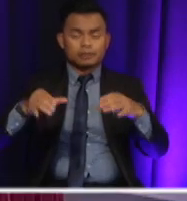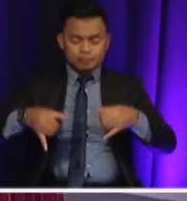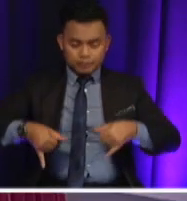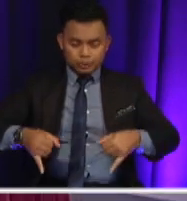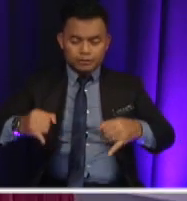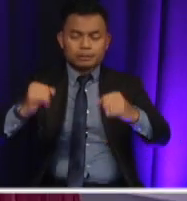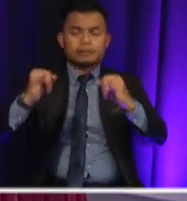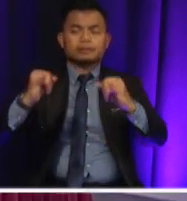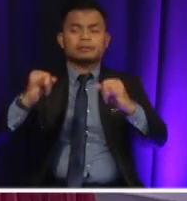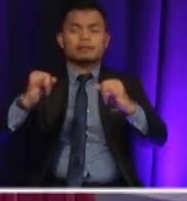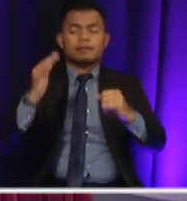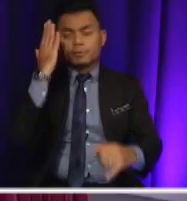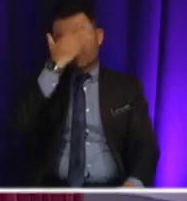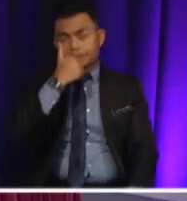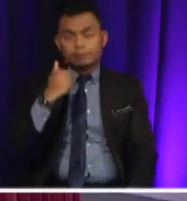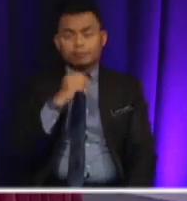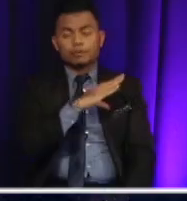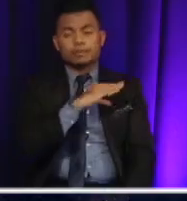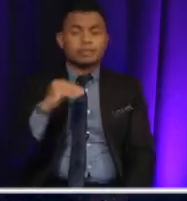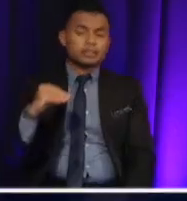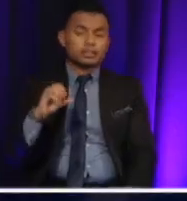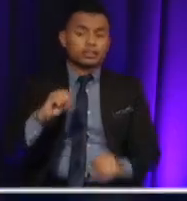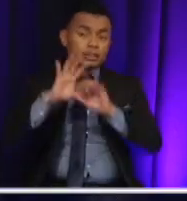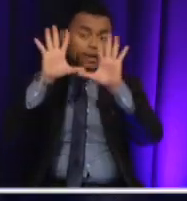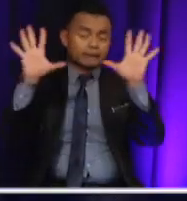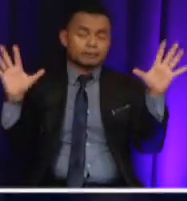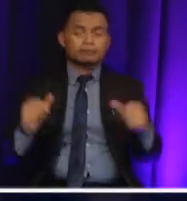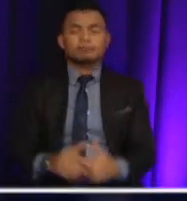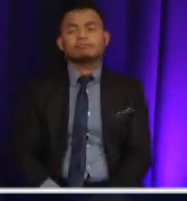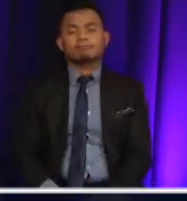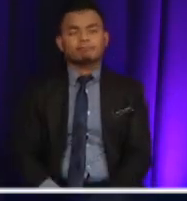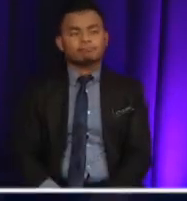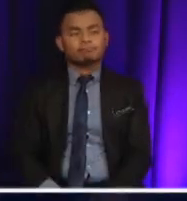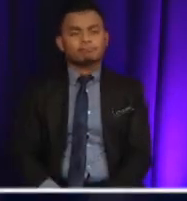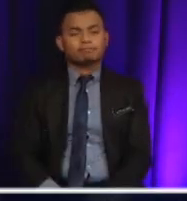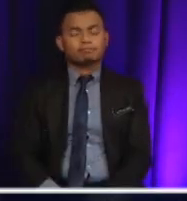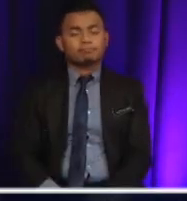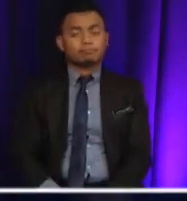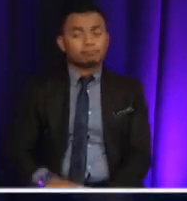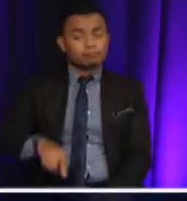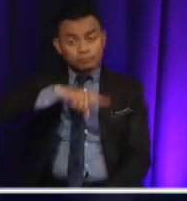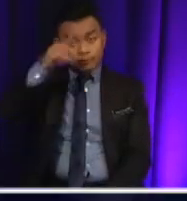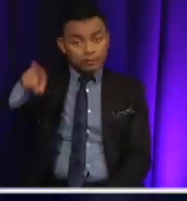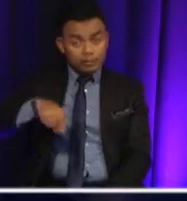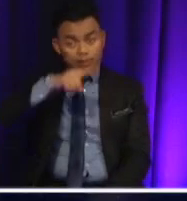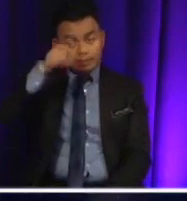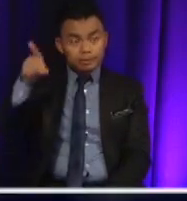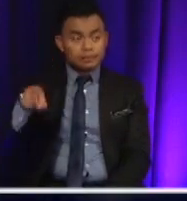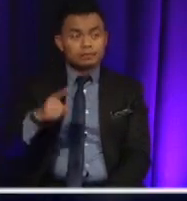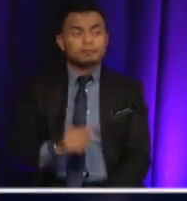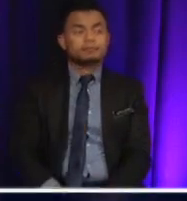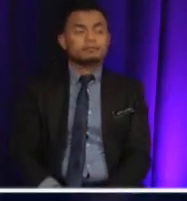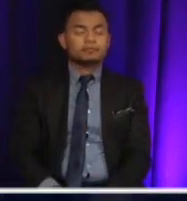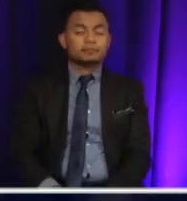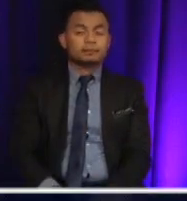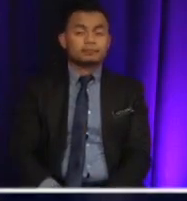beautiful and shiny. So what do you think? It's the paint. Not really. No. Okay. The tires? The shiny